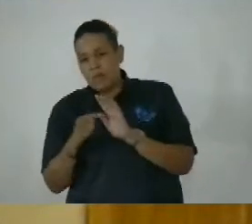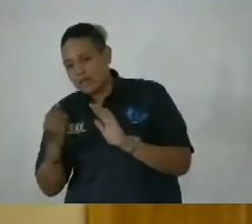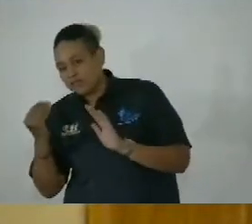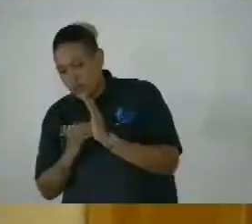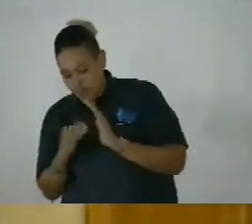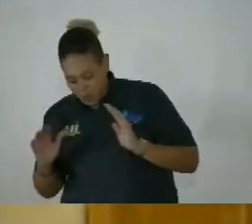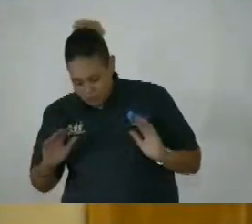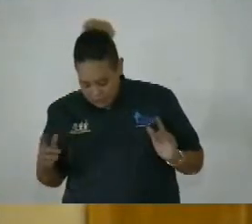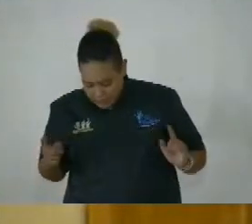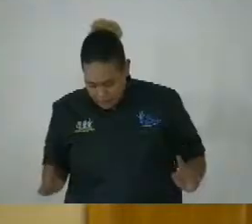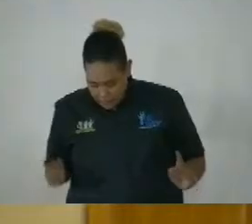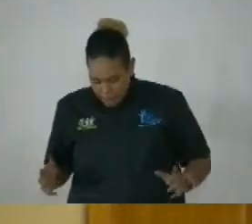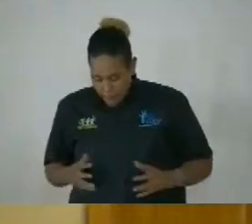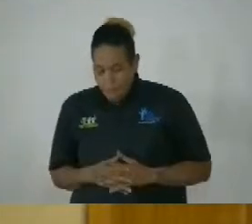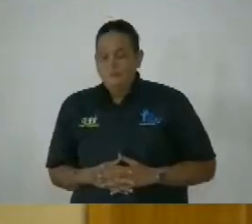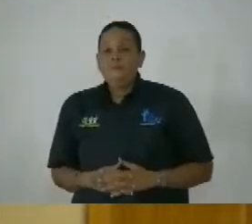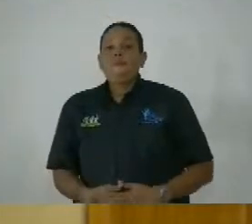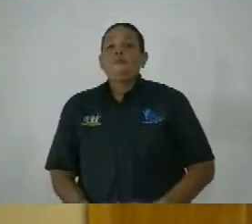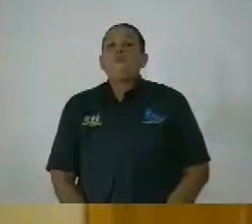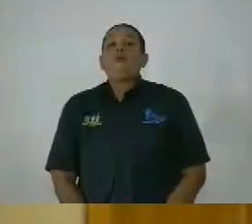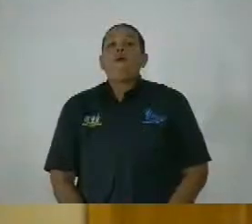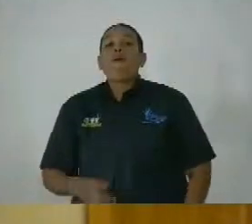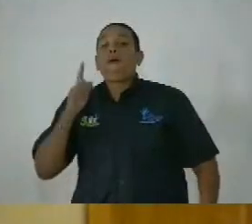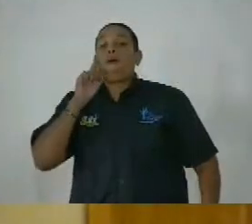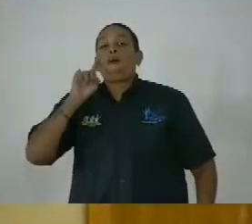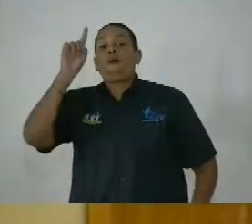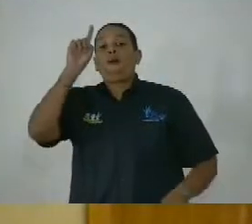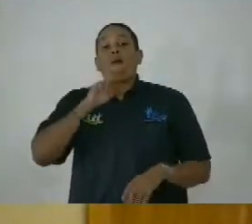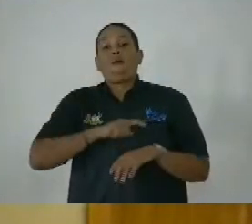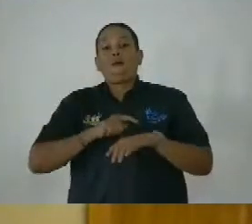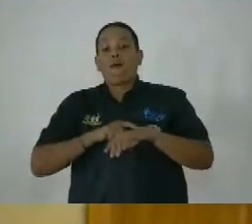time. For the first